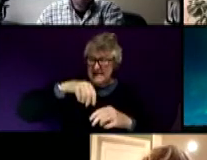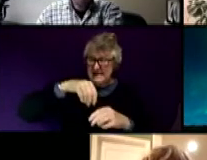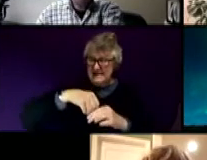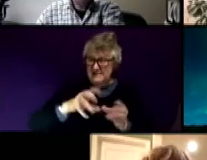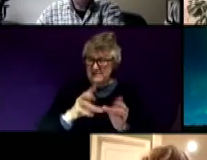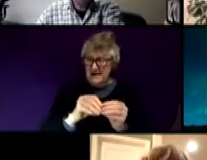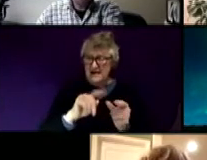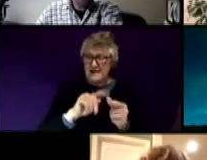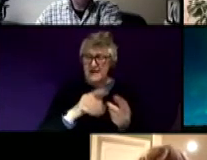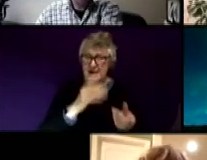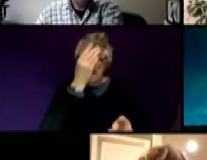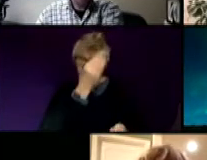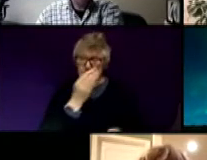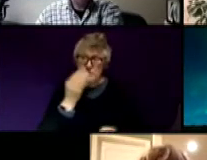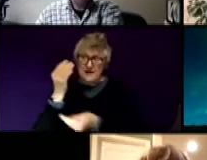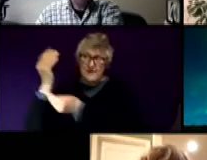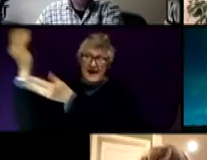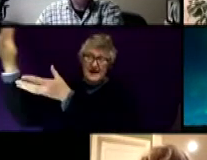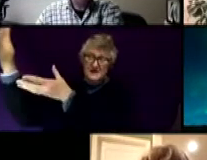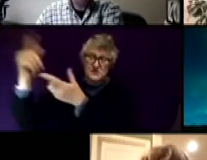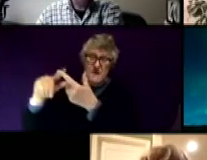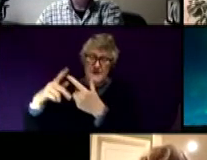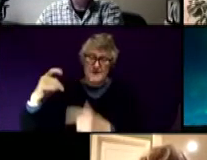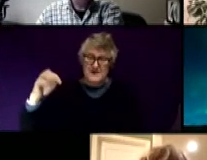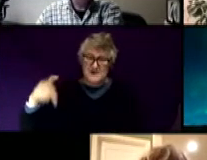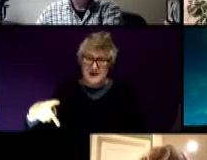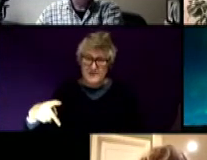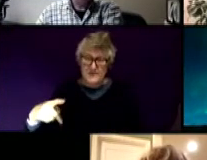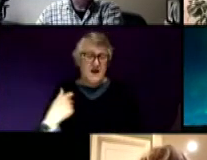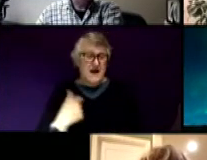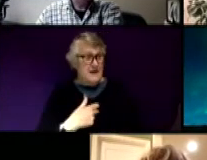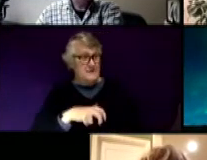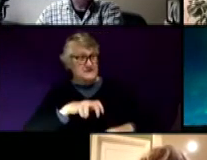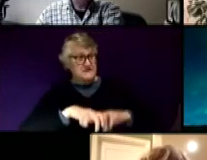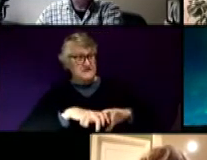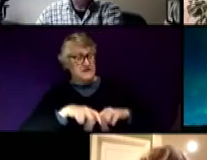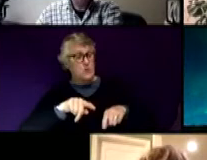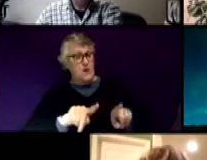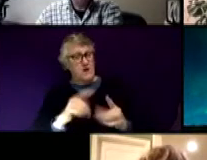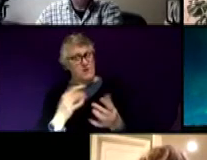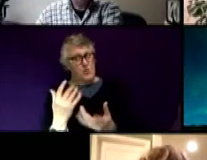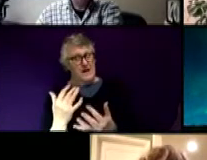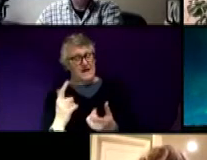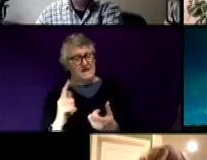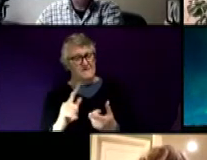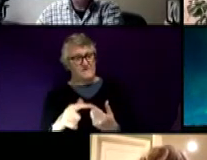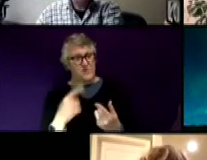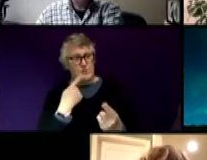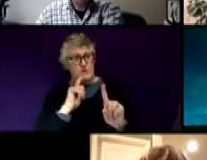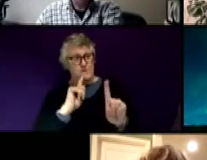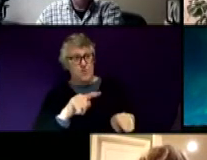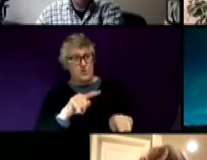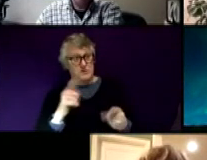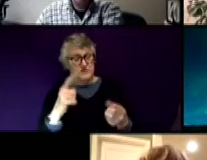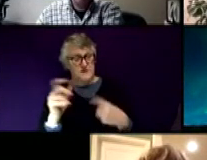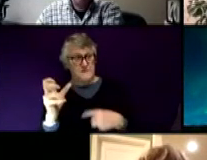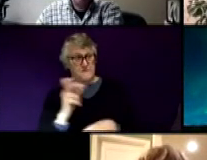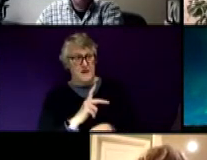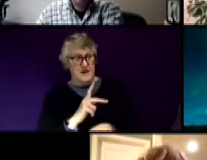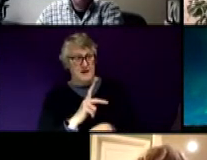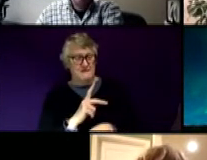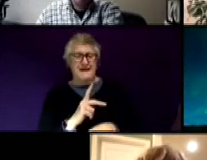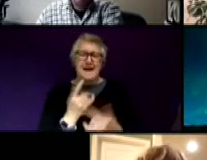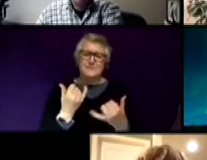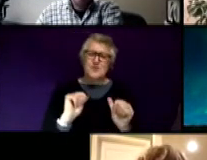have been listening to the conversation and we're waiting on reports to get back. And so I was trying to, you know, stay ahead of the curve in a sense